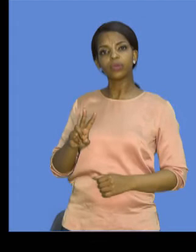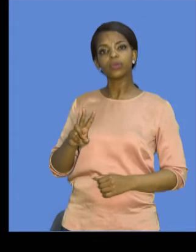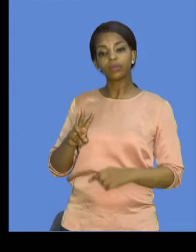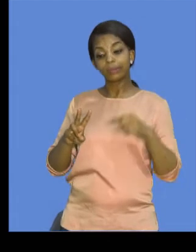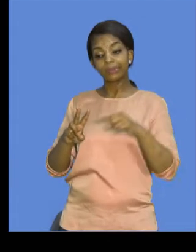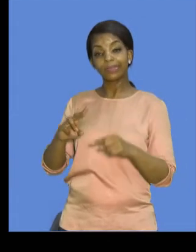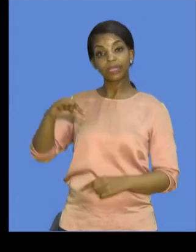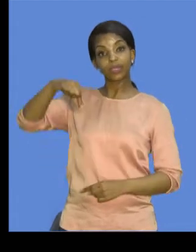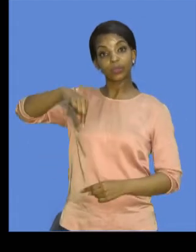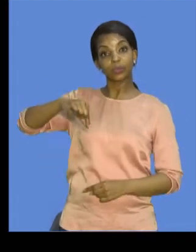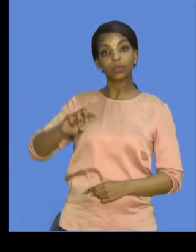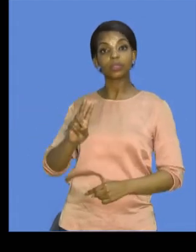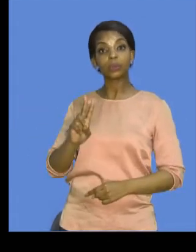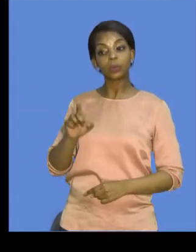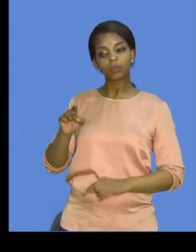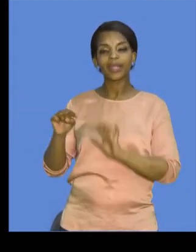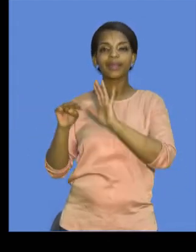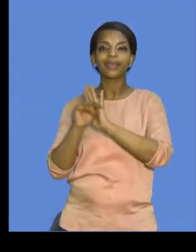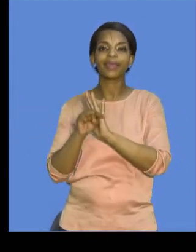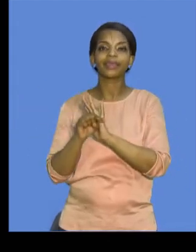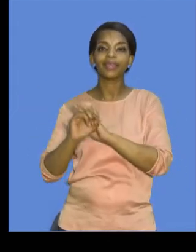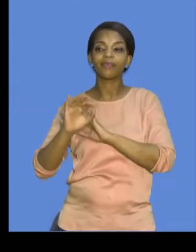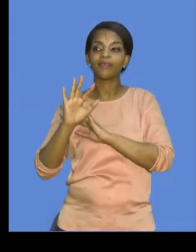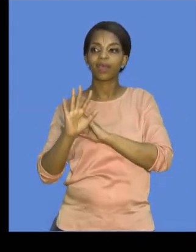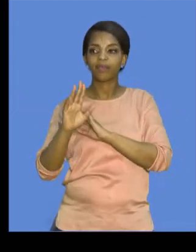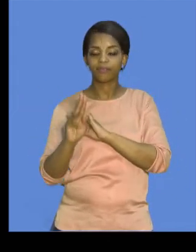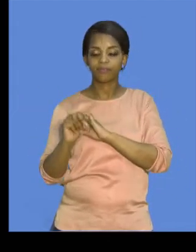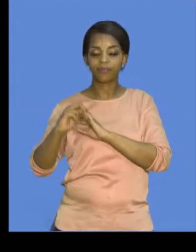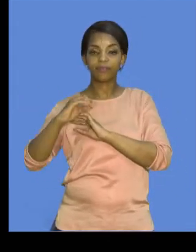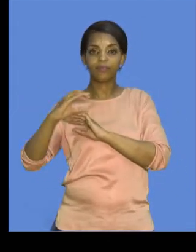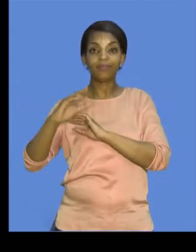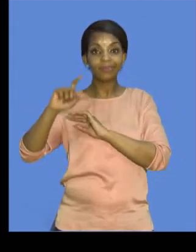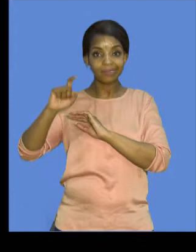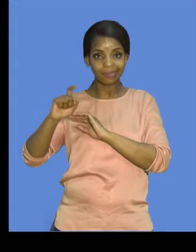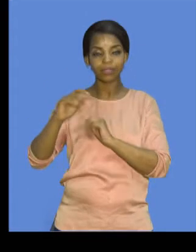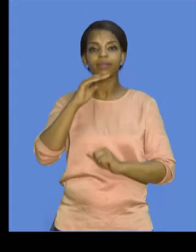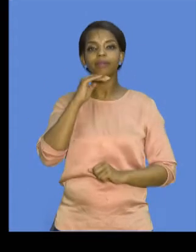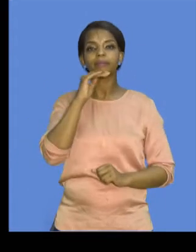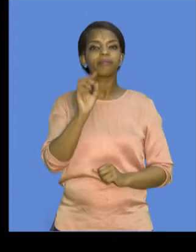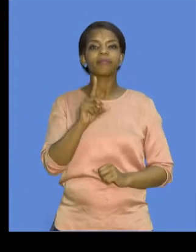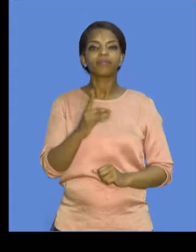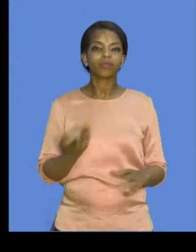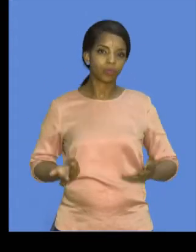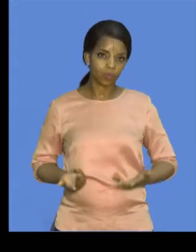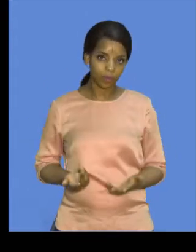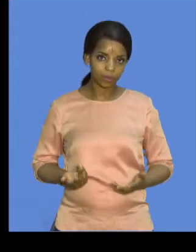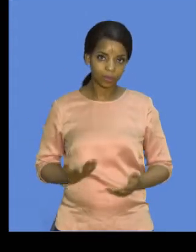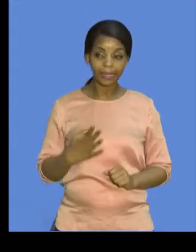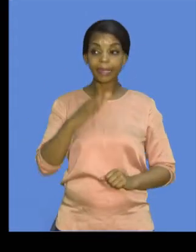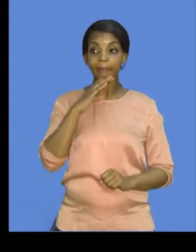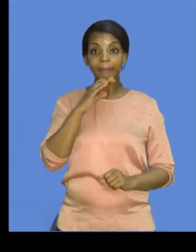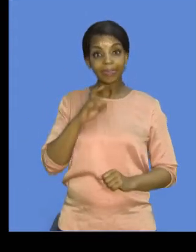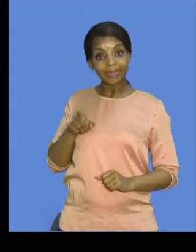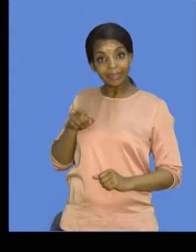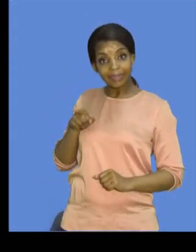Q2, okay? And then this Q2, let's say it's negative 5 nanocoulombs. What does that mean? It